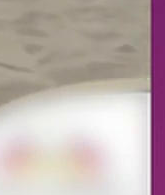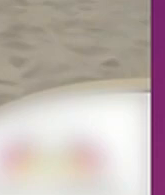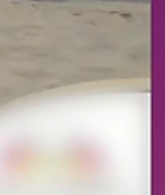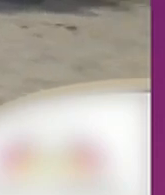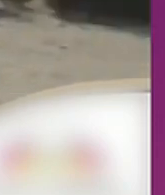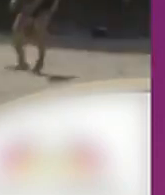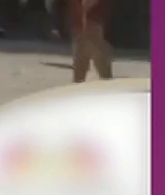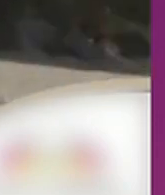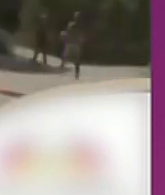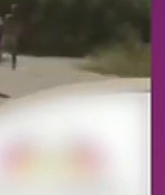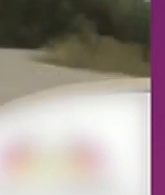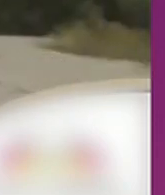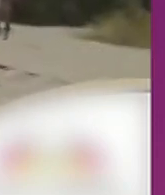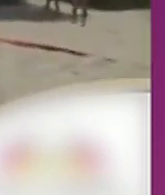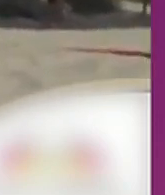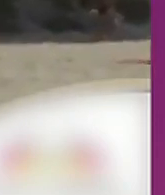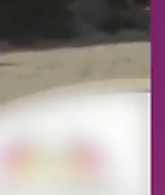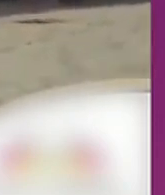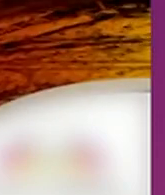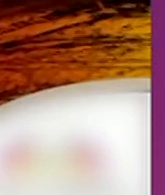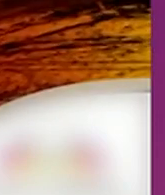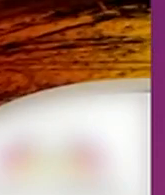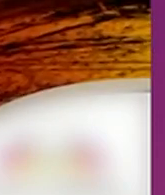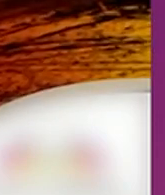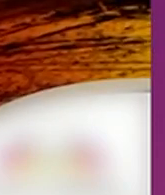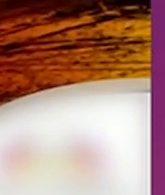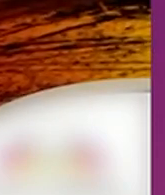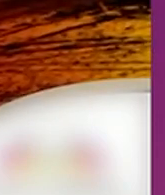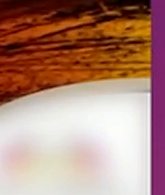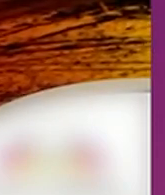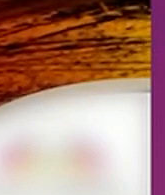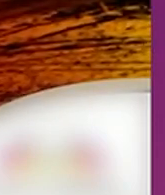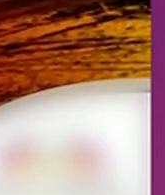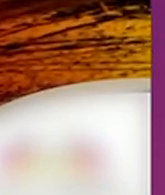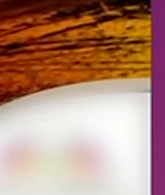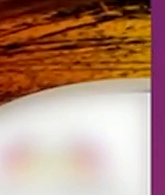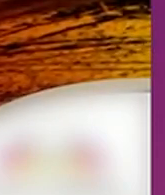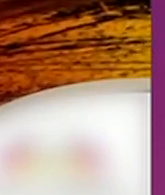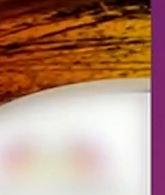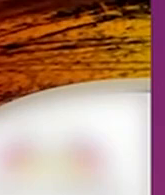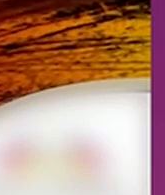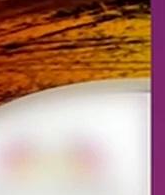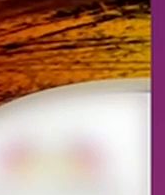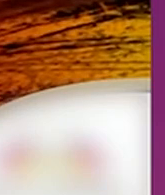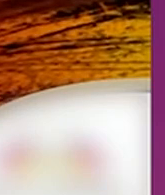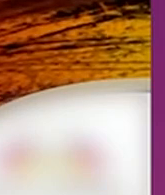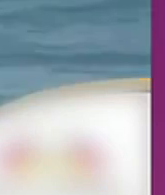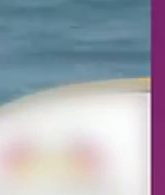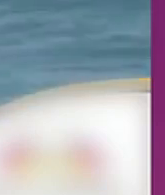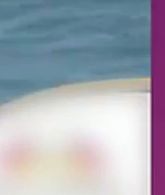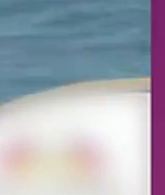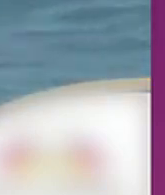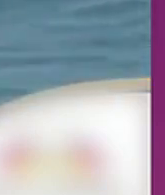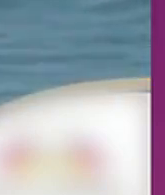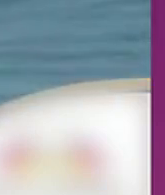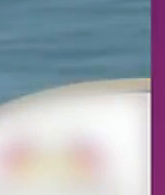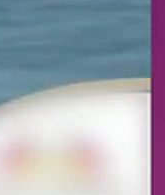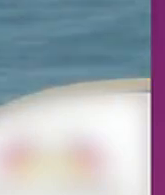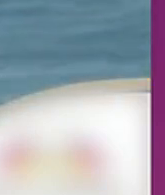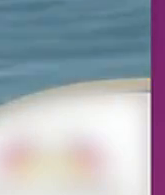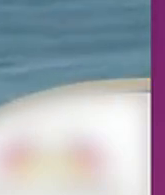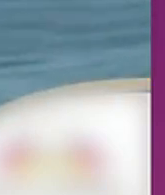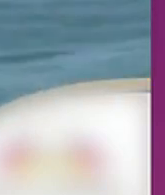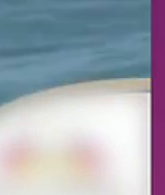beach volleyball on the sand. It's so fantastic here. There are many activities to